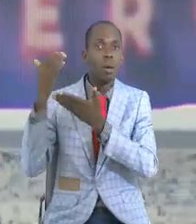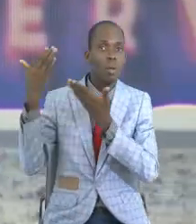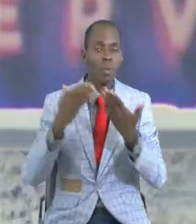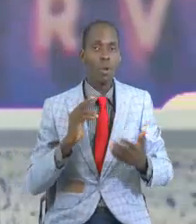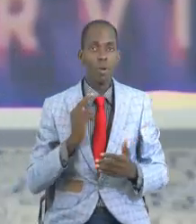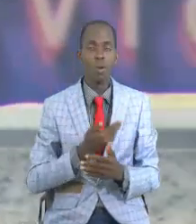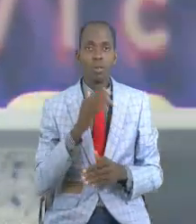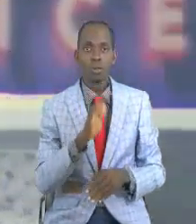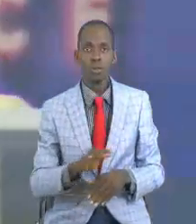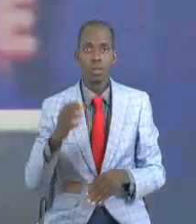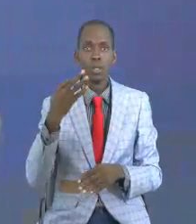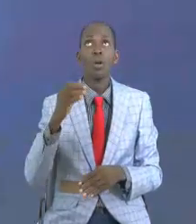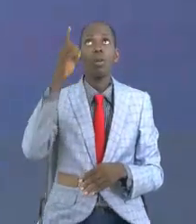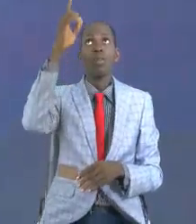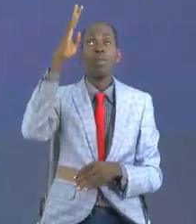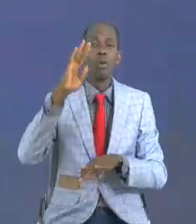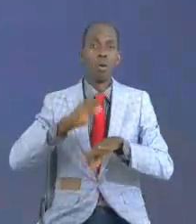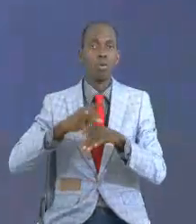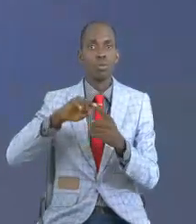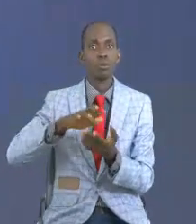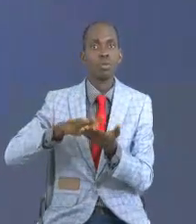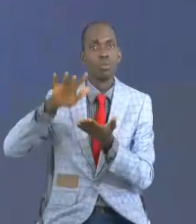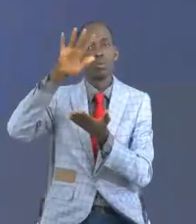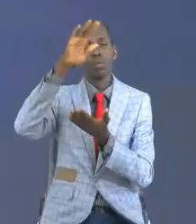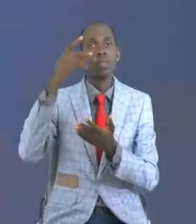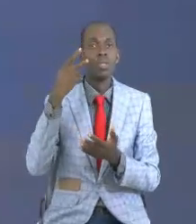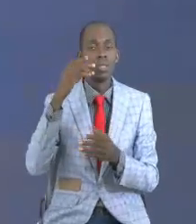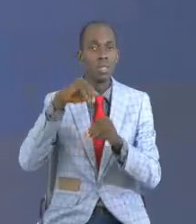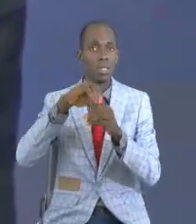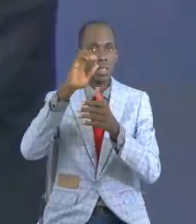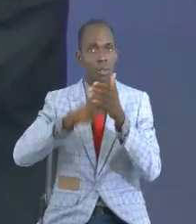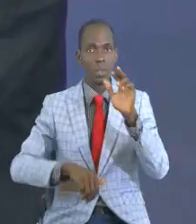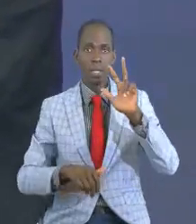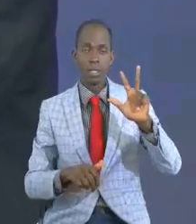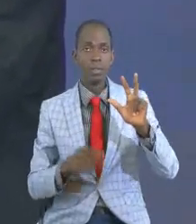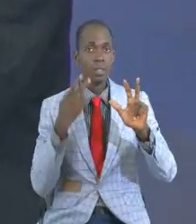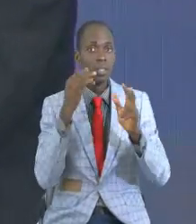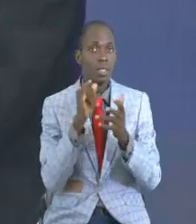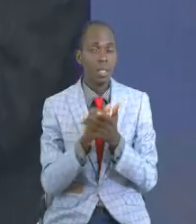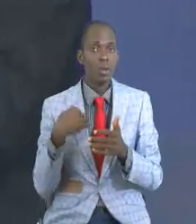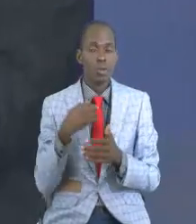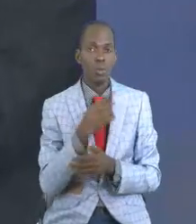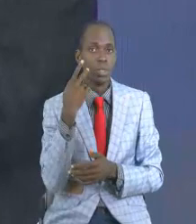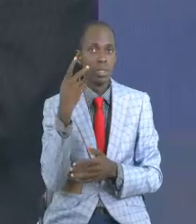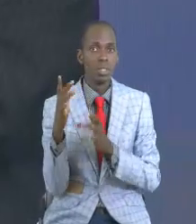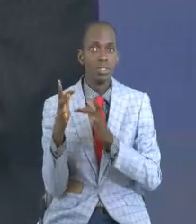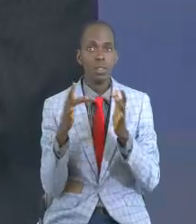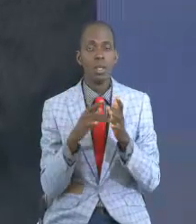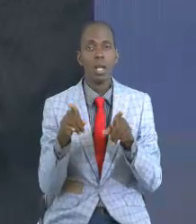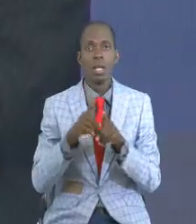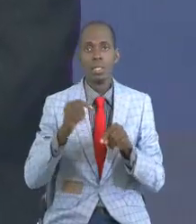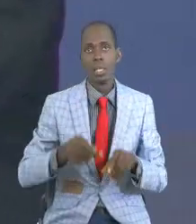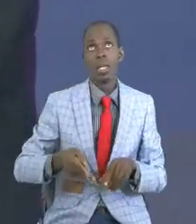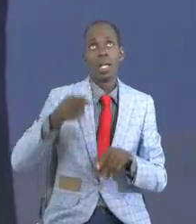god unto glory well seeing chapter 3 and we have seen that we are considered jesus the high priest of our